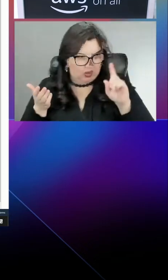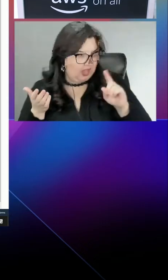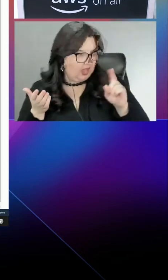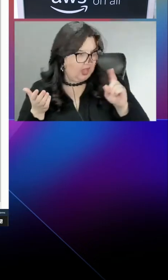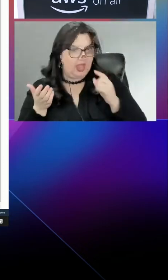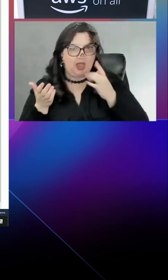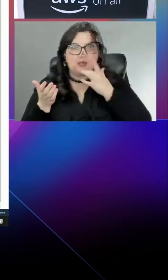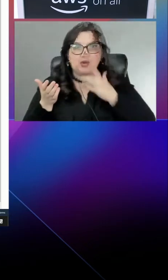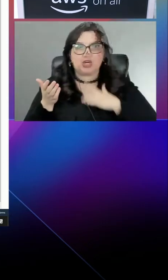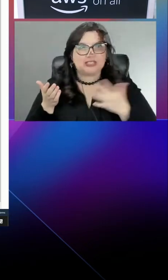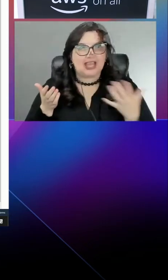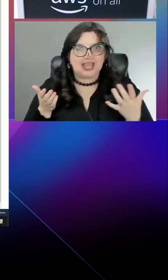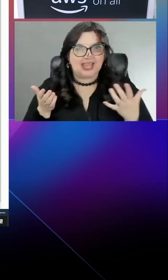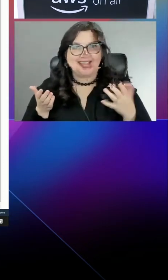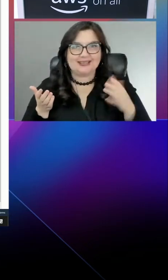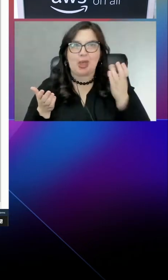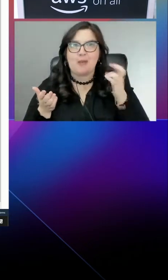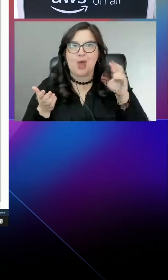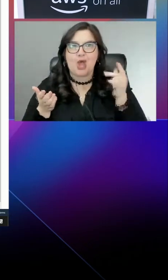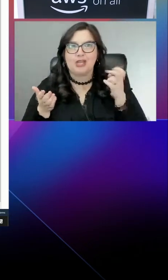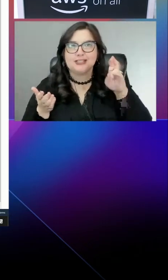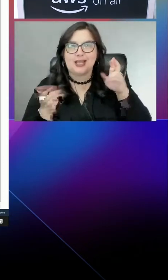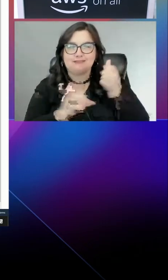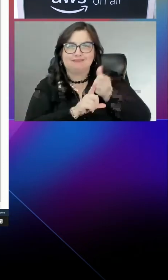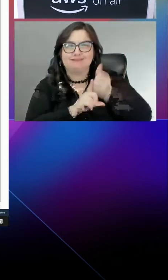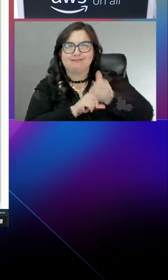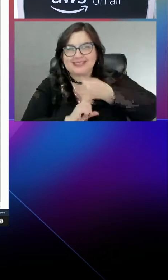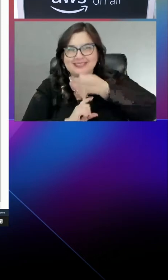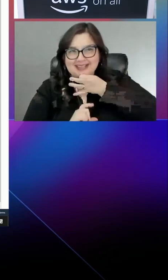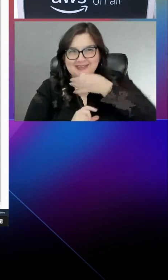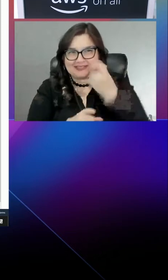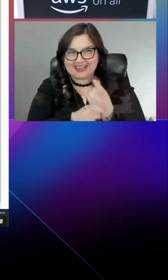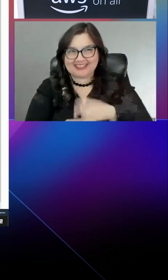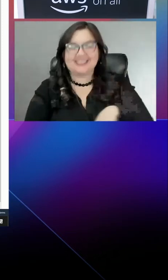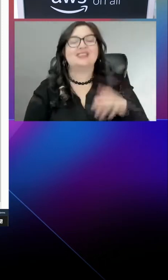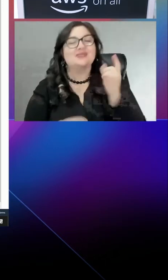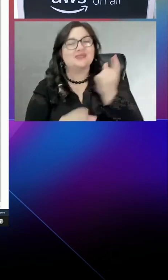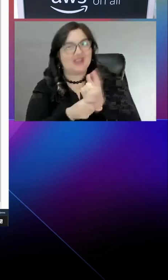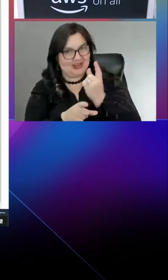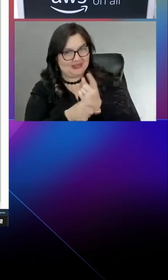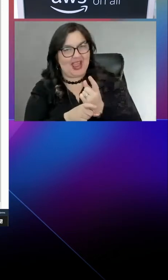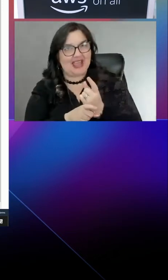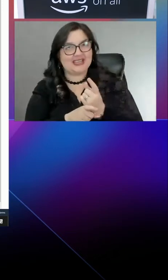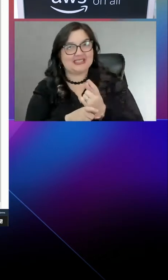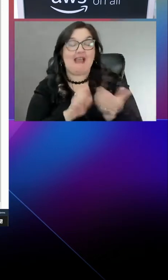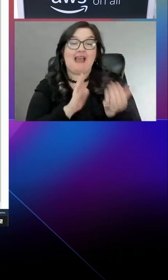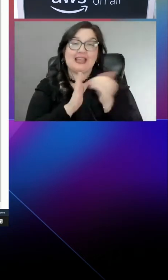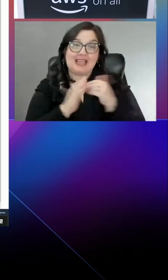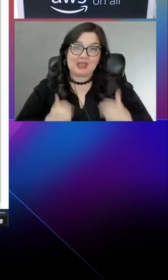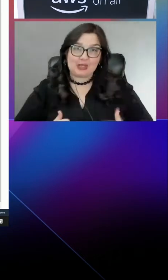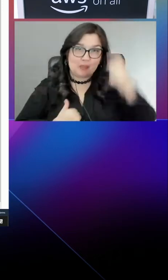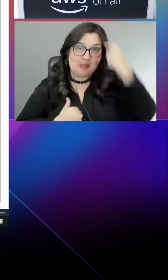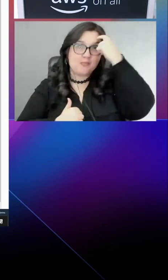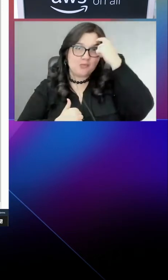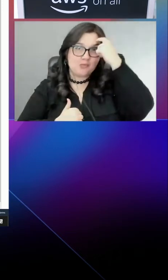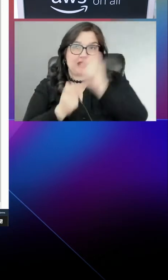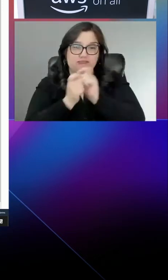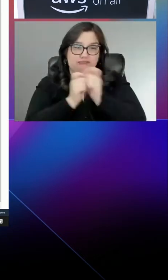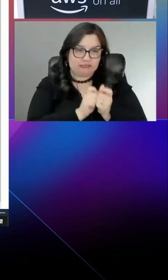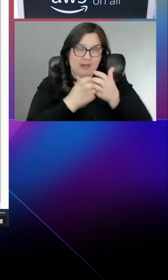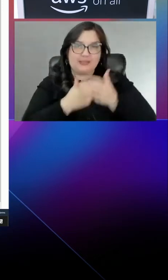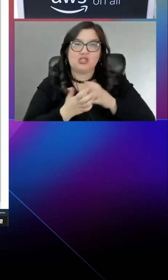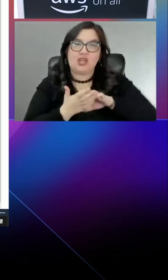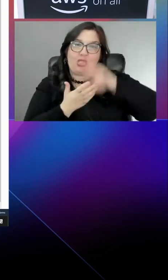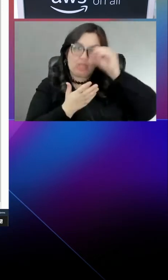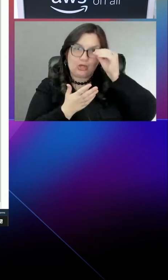So exactly, like we are mimicking that human brain with our AI/ML solution, and you're getting that information out. And if you look at it, like